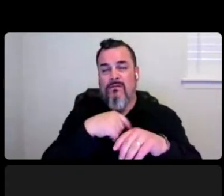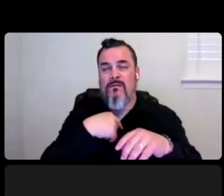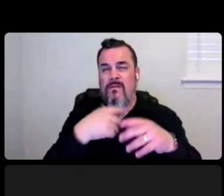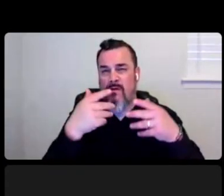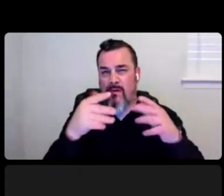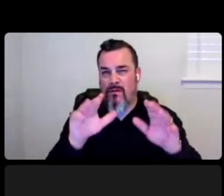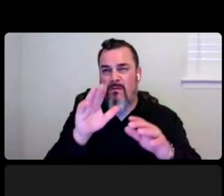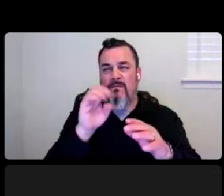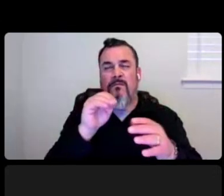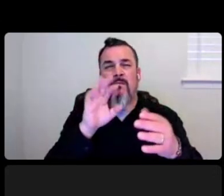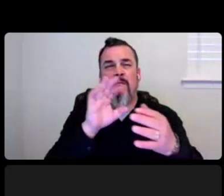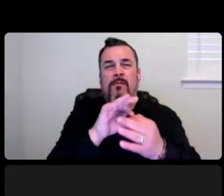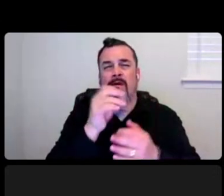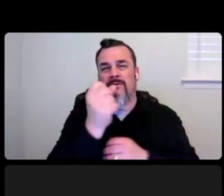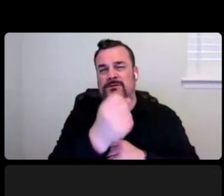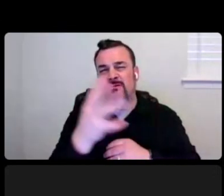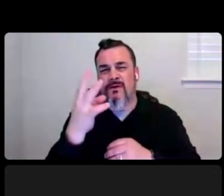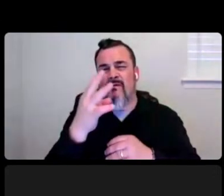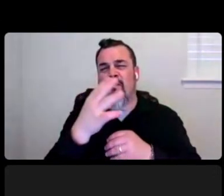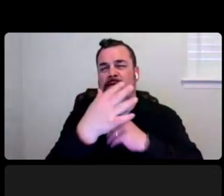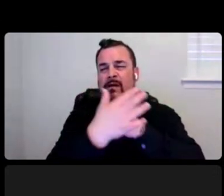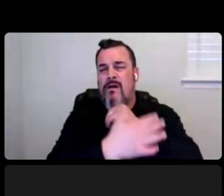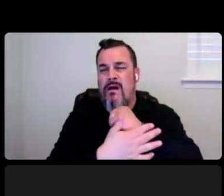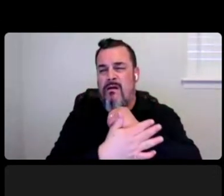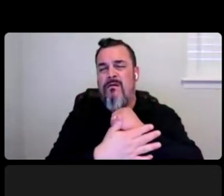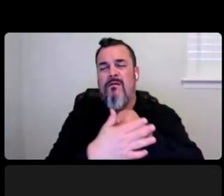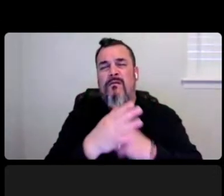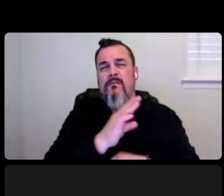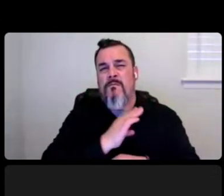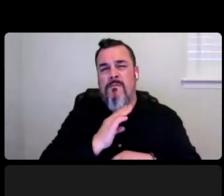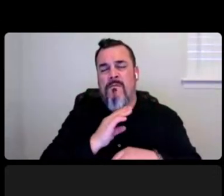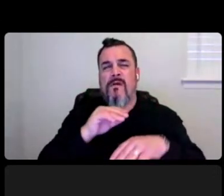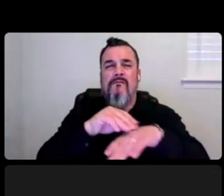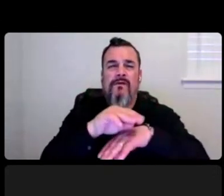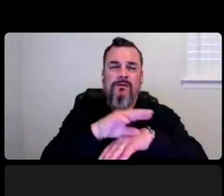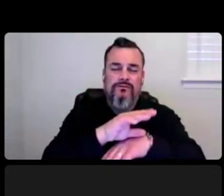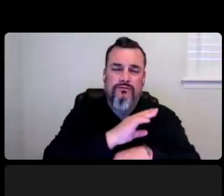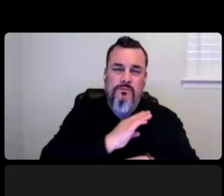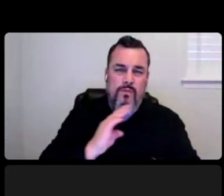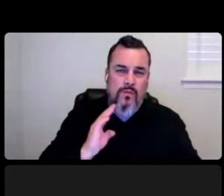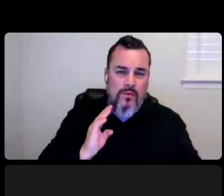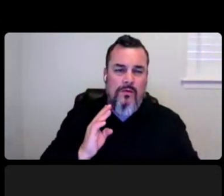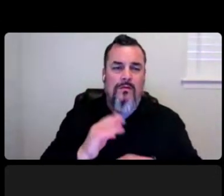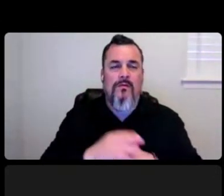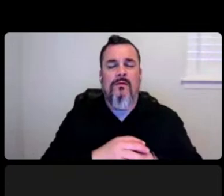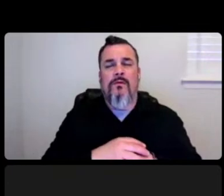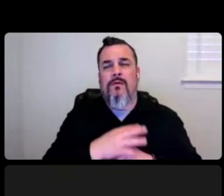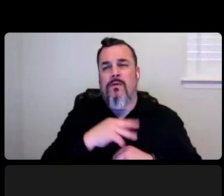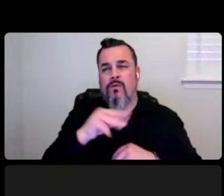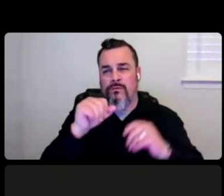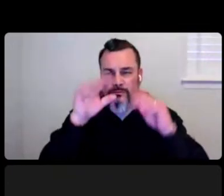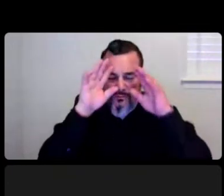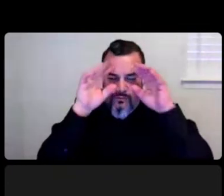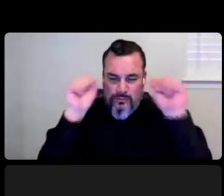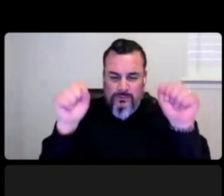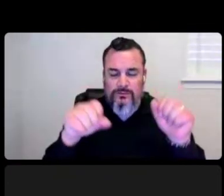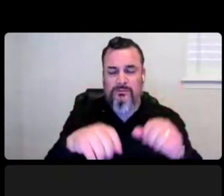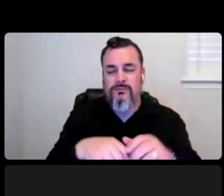been part of several county boards, advisory boards. I was president, I